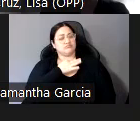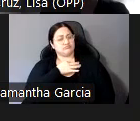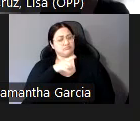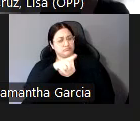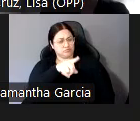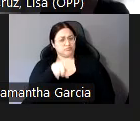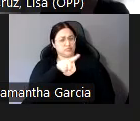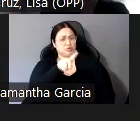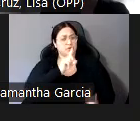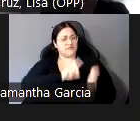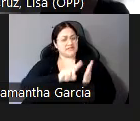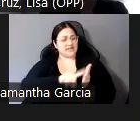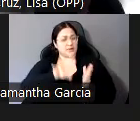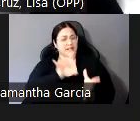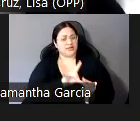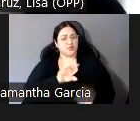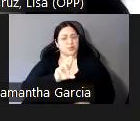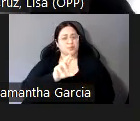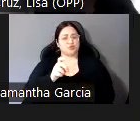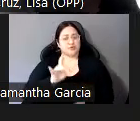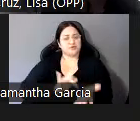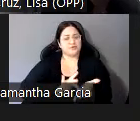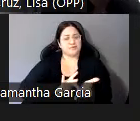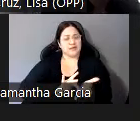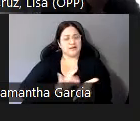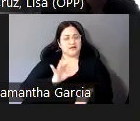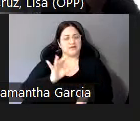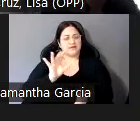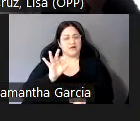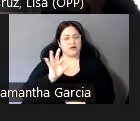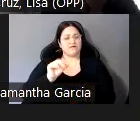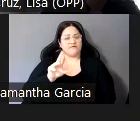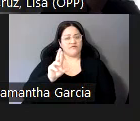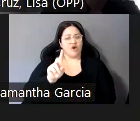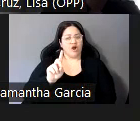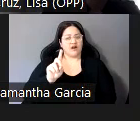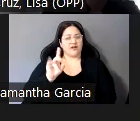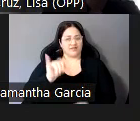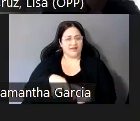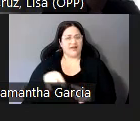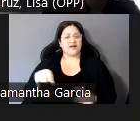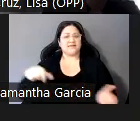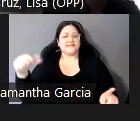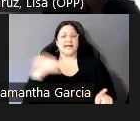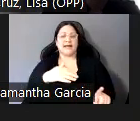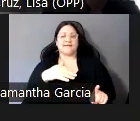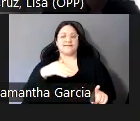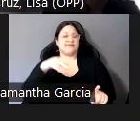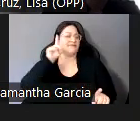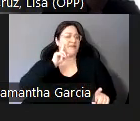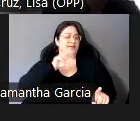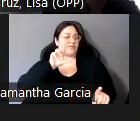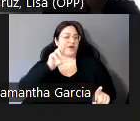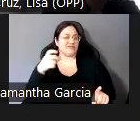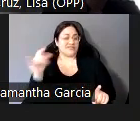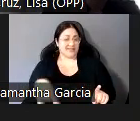with prescription frauds that are faxed to pharmacies? That's a bit of a curveball. Yeah, so within the Anti-Rackets